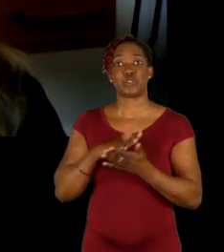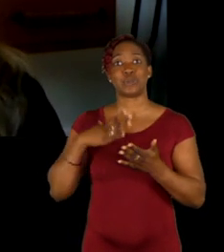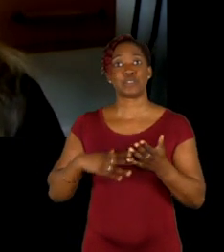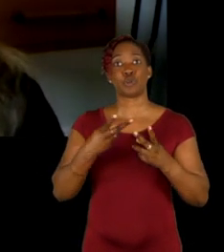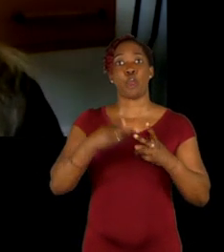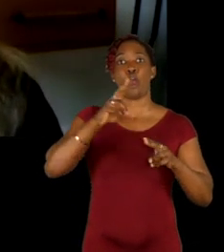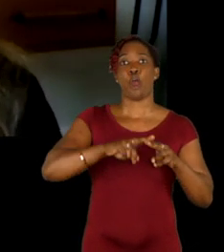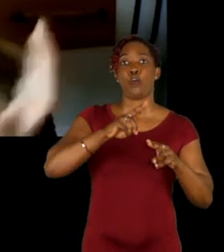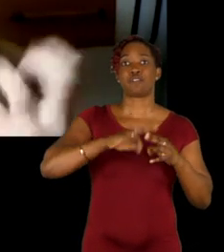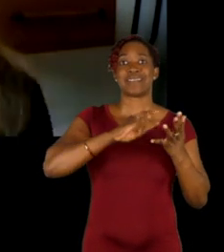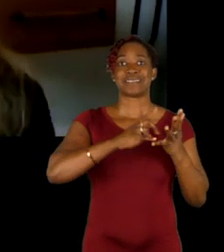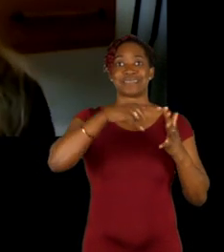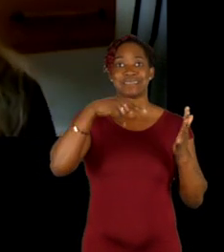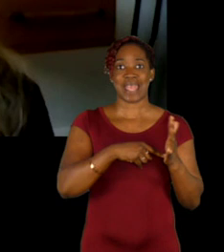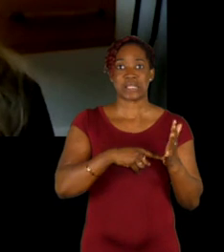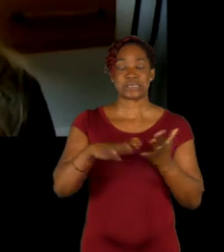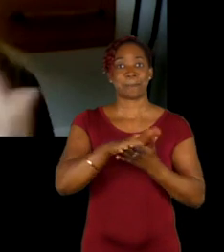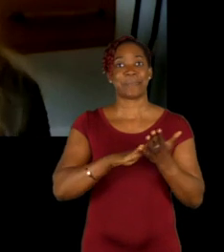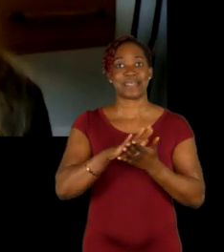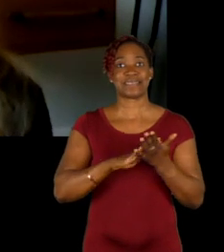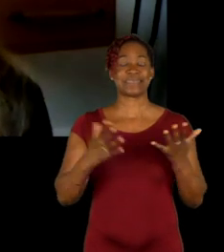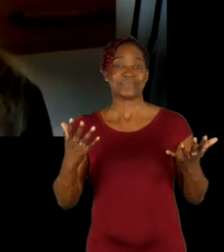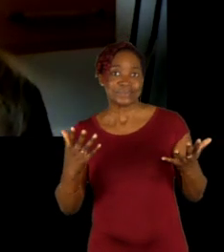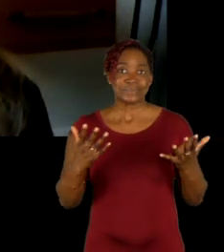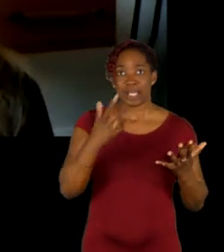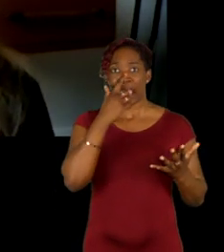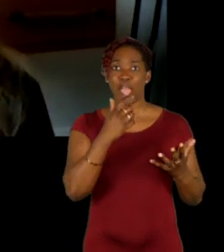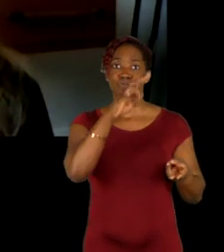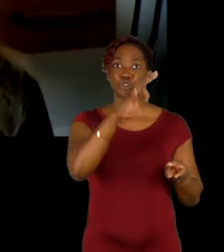simply means drawing down the carbon emissions that we had to